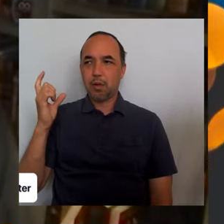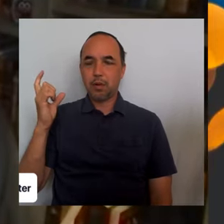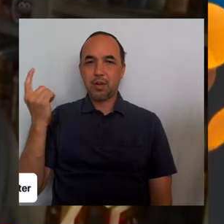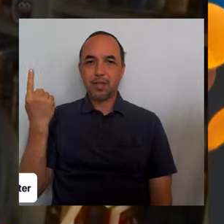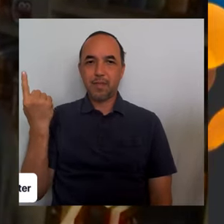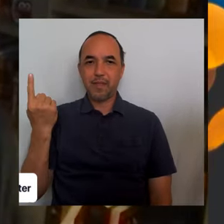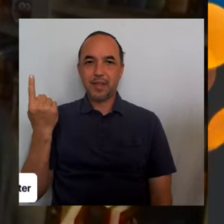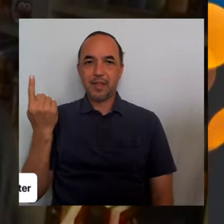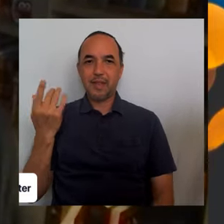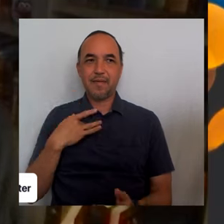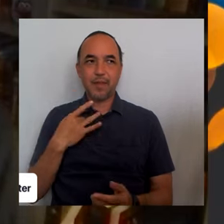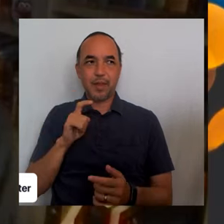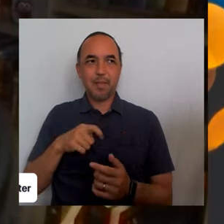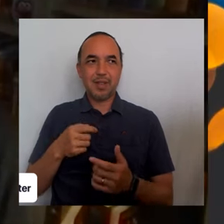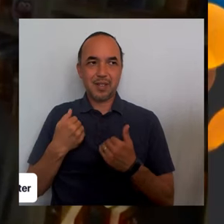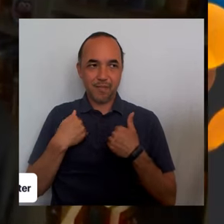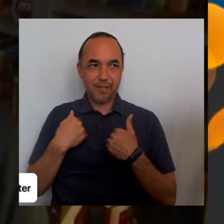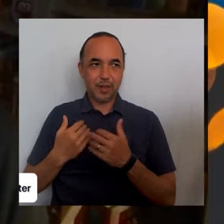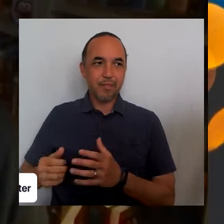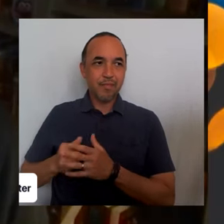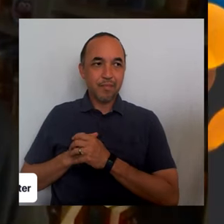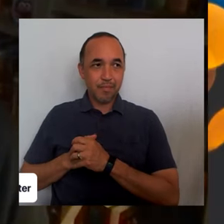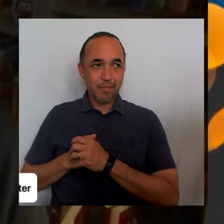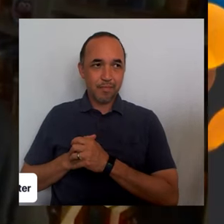them. And